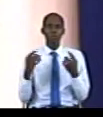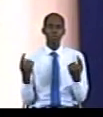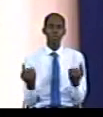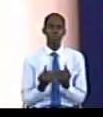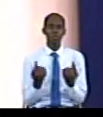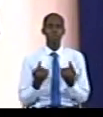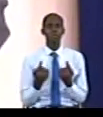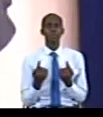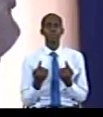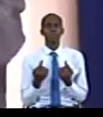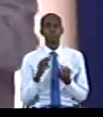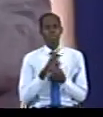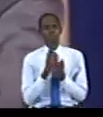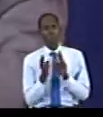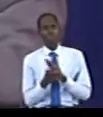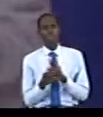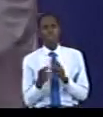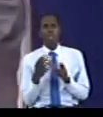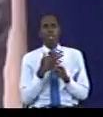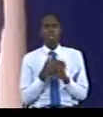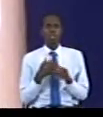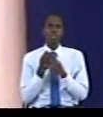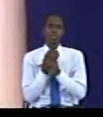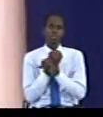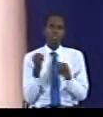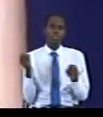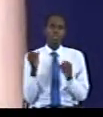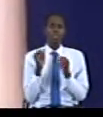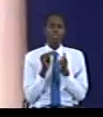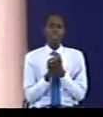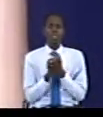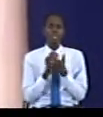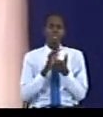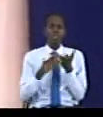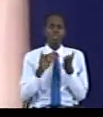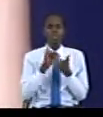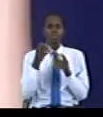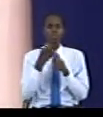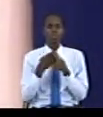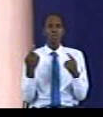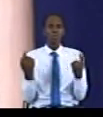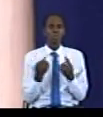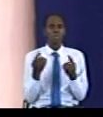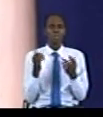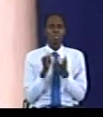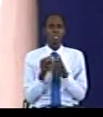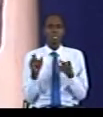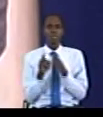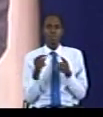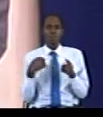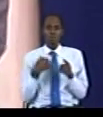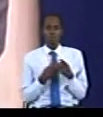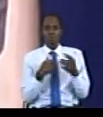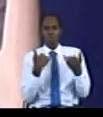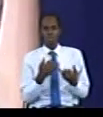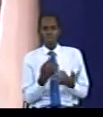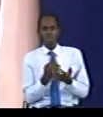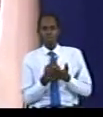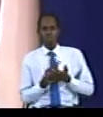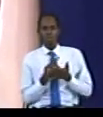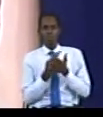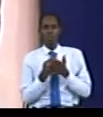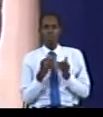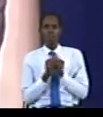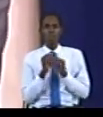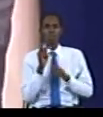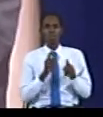the salvation, the cleansing from sin, the forgiveness from sin. That as we talk to the people, it's not just to preach, we